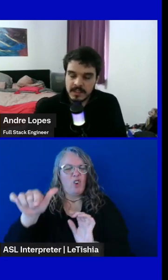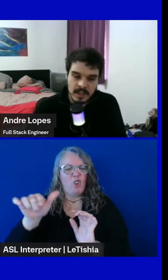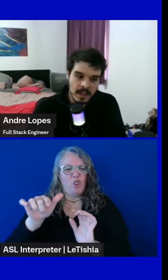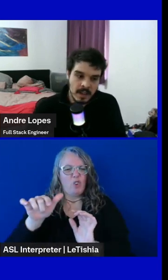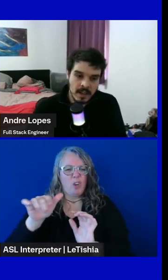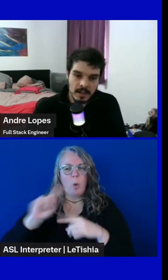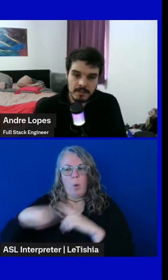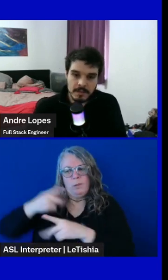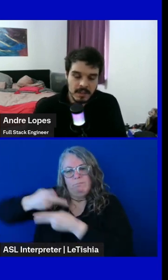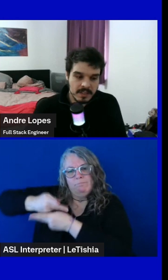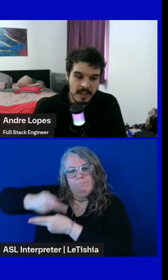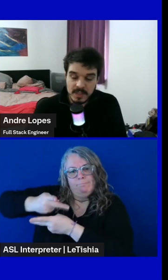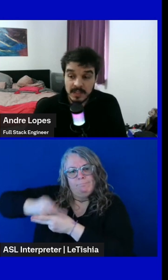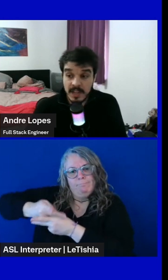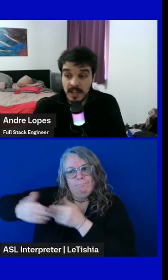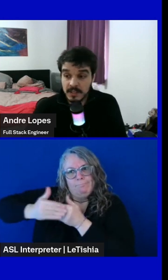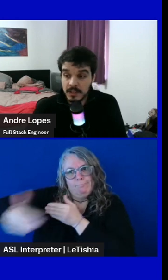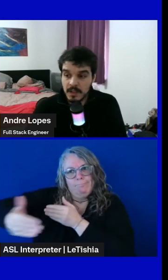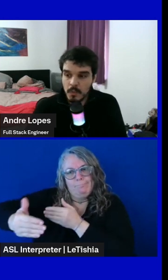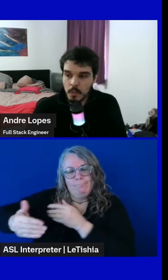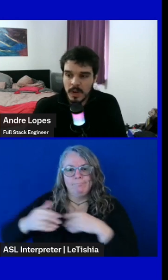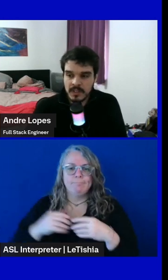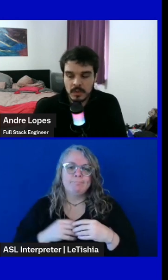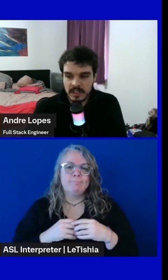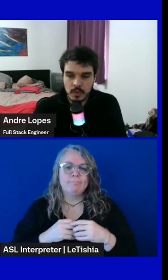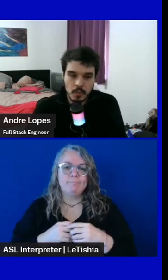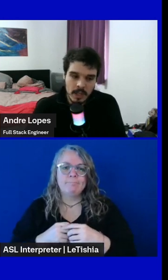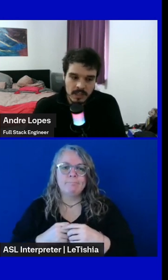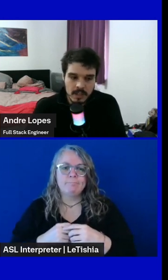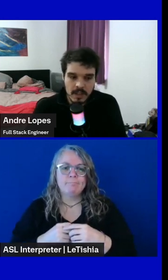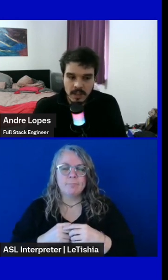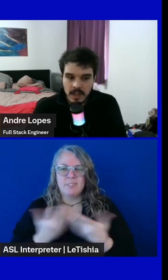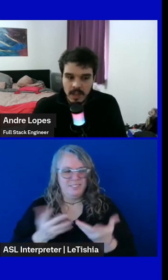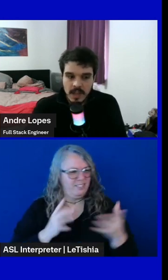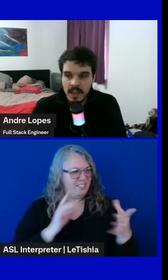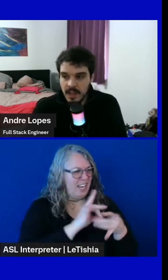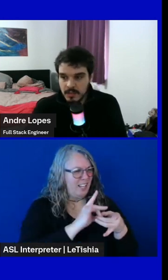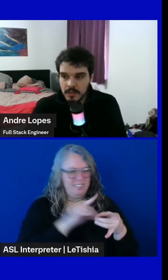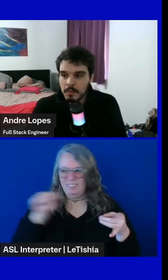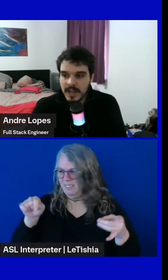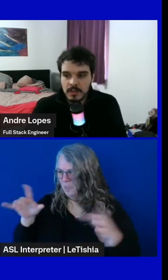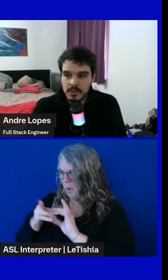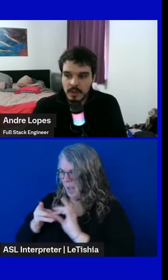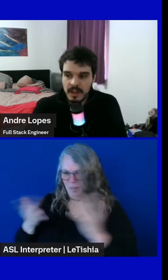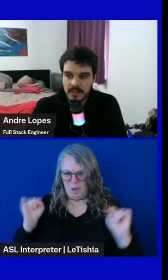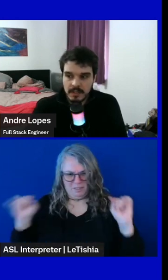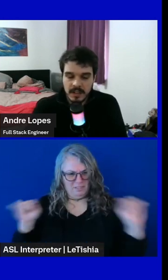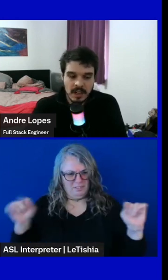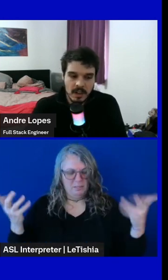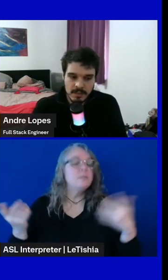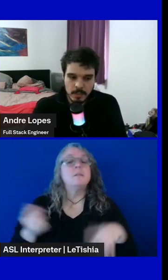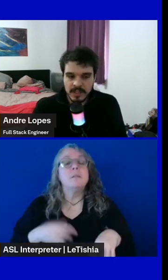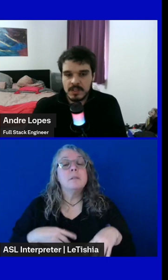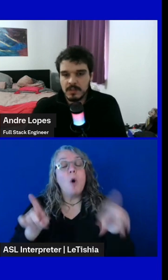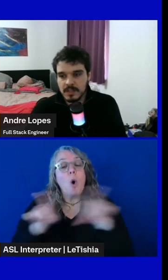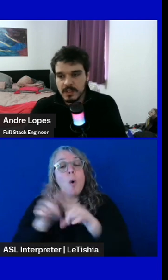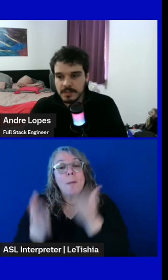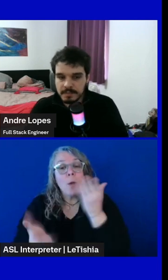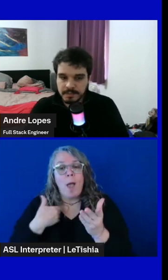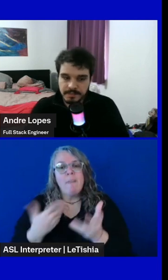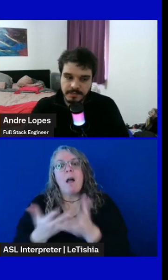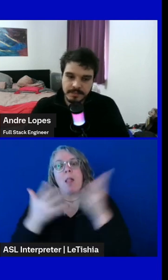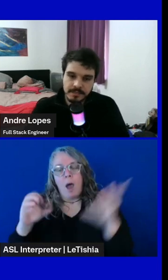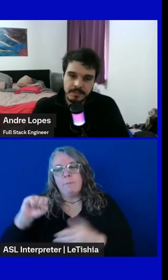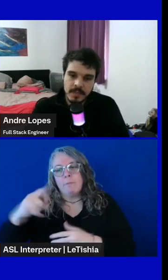maintenance steps, that what is connected to what. And you might also have a lot of spread